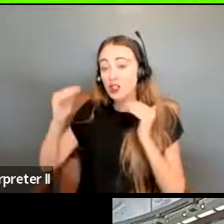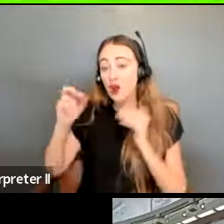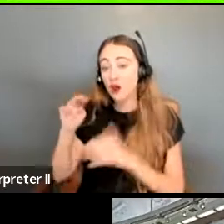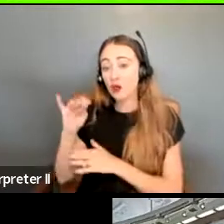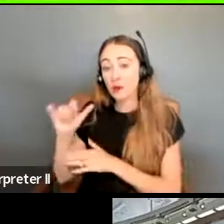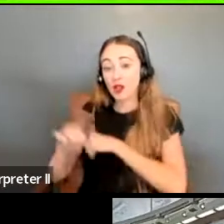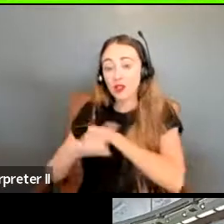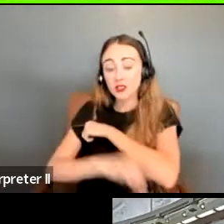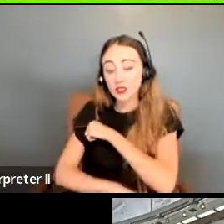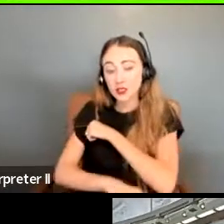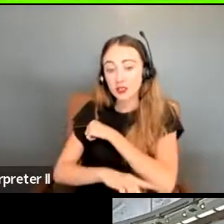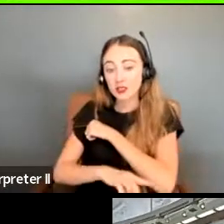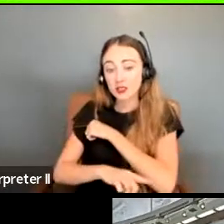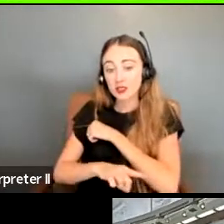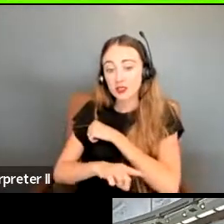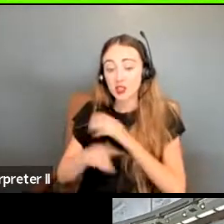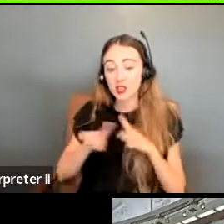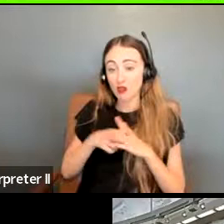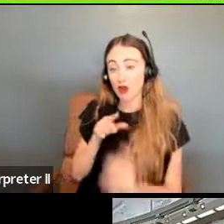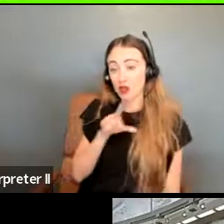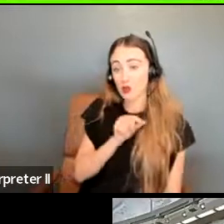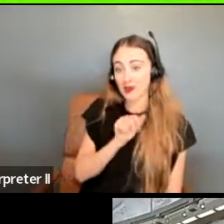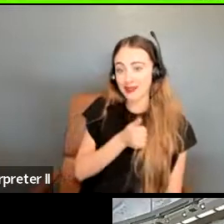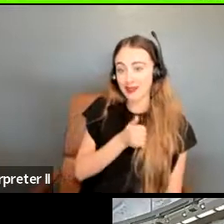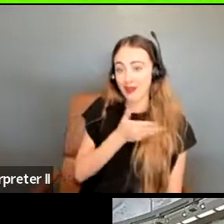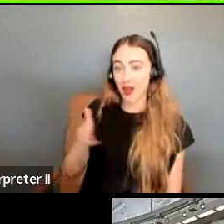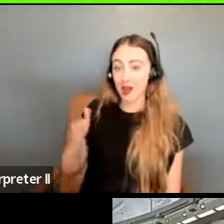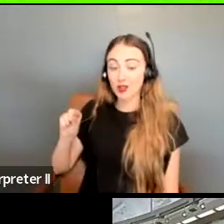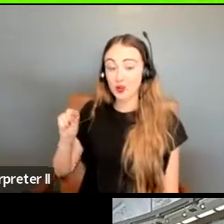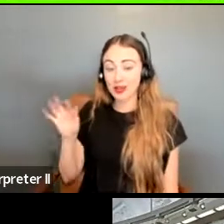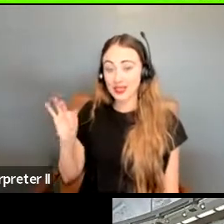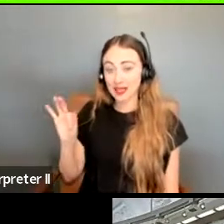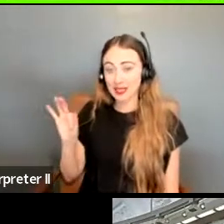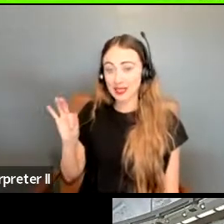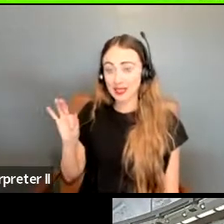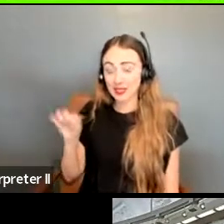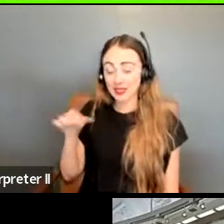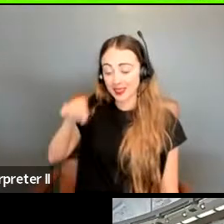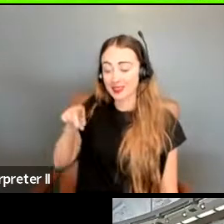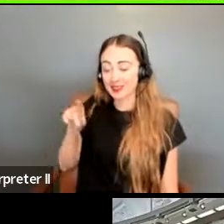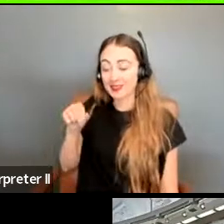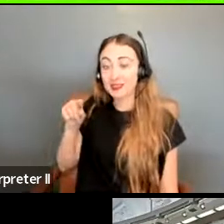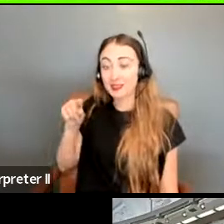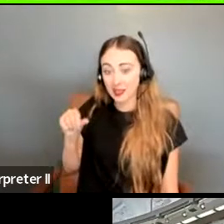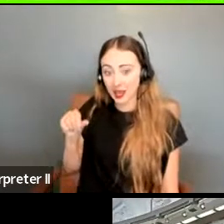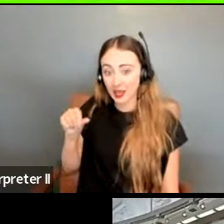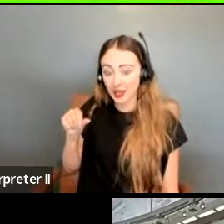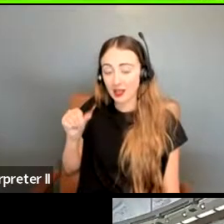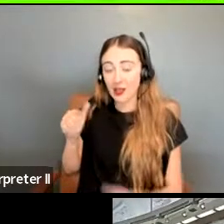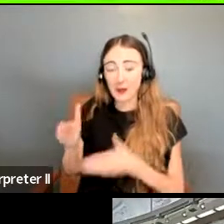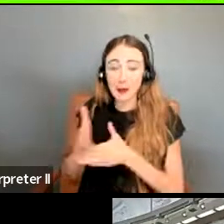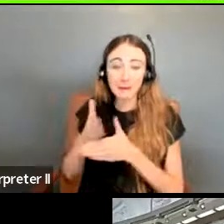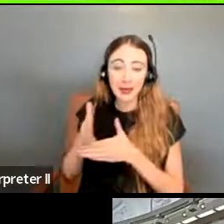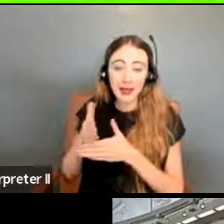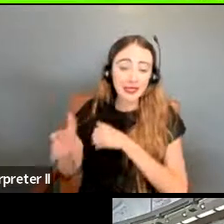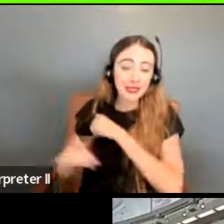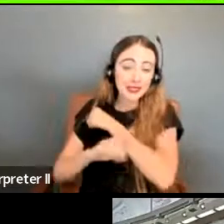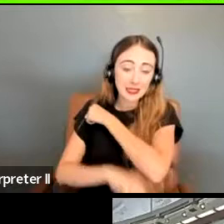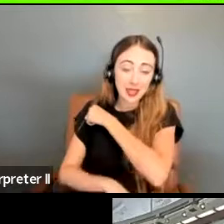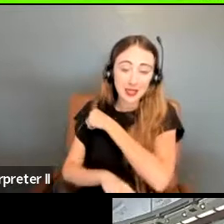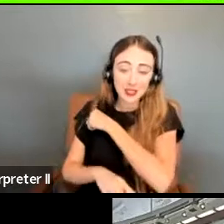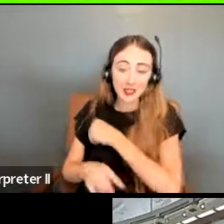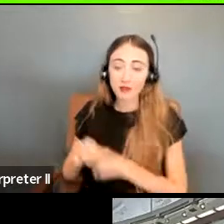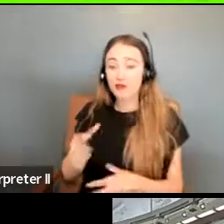sentences imposed from 2010 to 2019. According to this data, the median sentences for unlawful possession